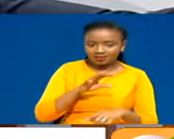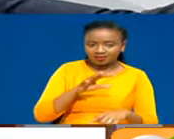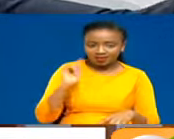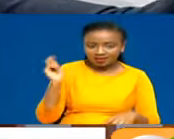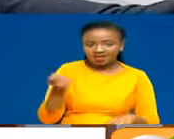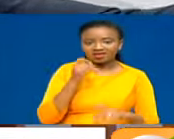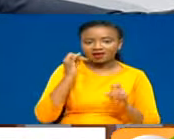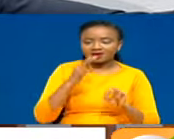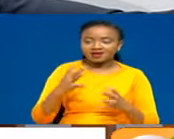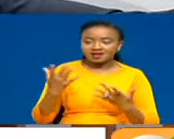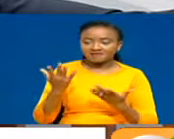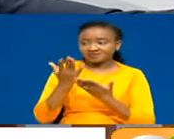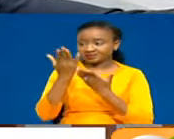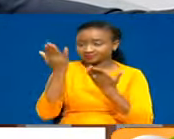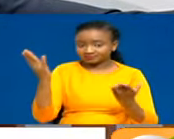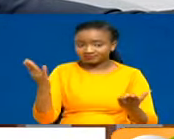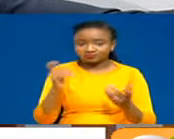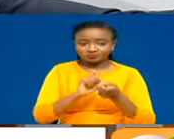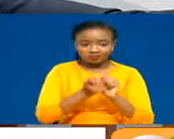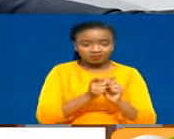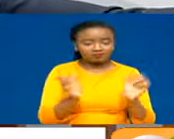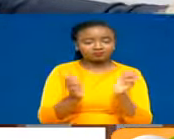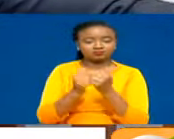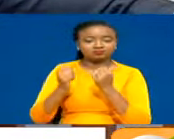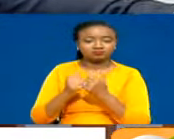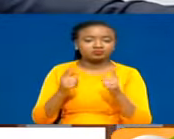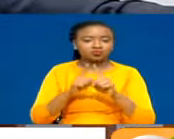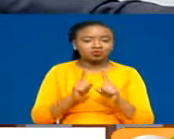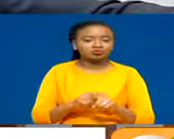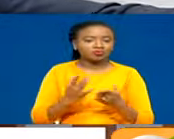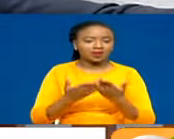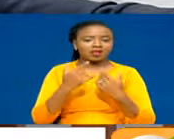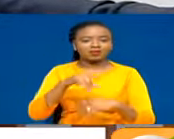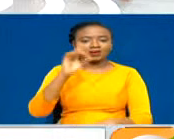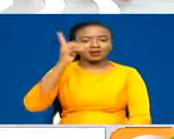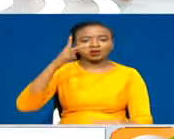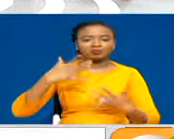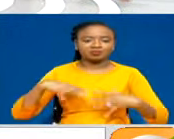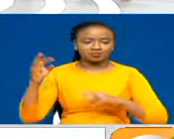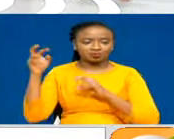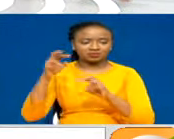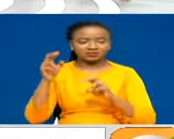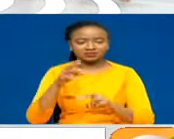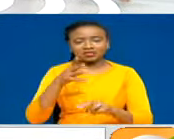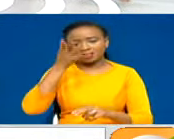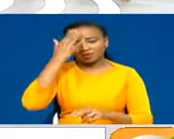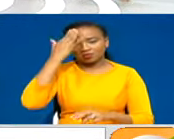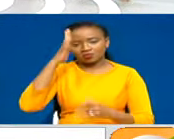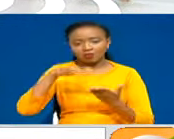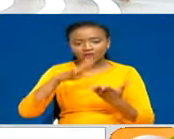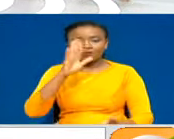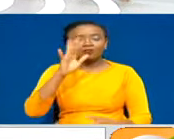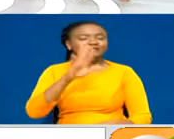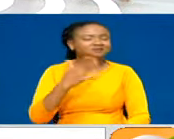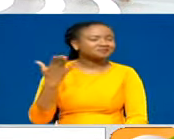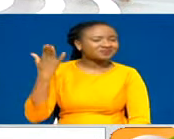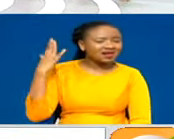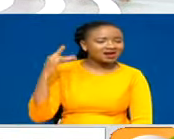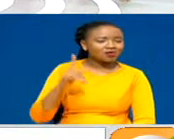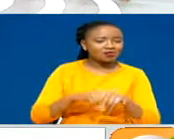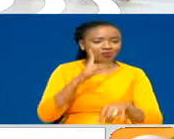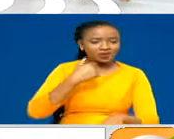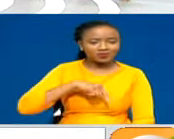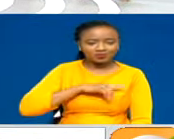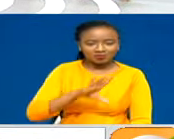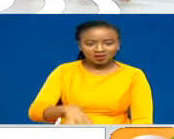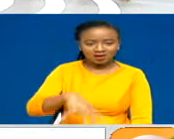more exposure to the beautiful city that Nairobi is. Yeah, absolutely. You know, when we were growing up, I think a little before your time, when we were